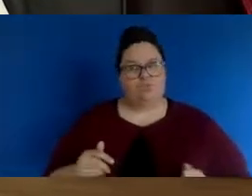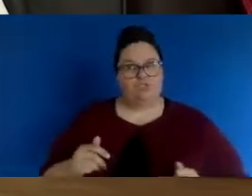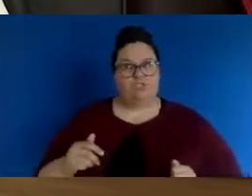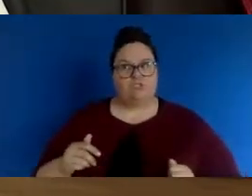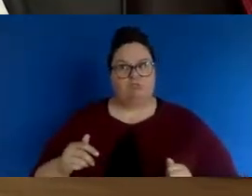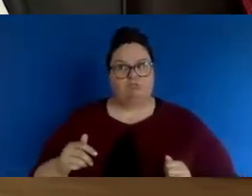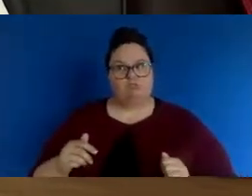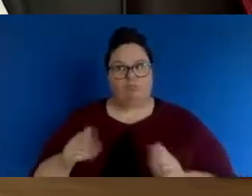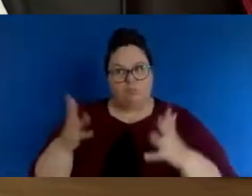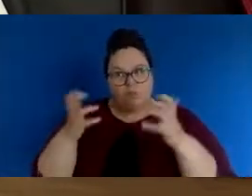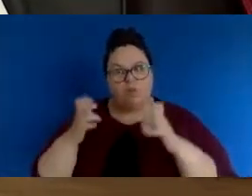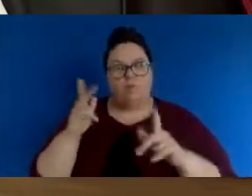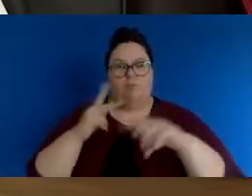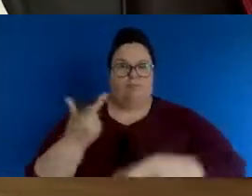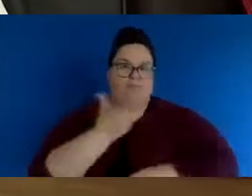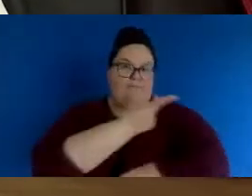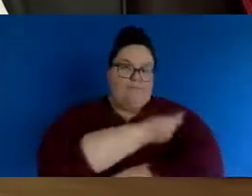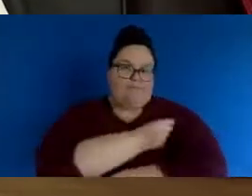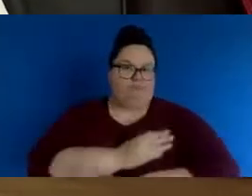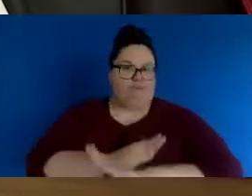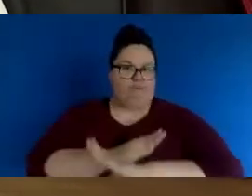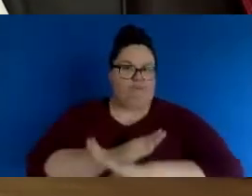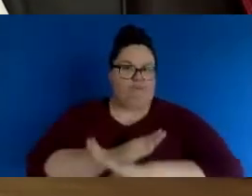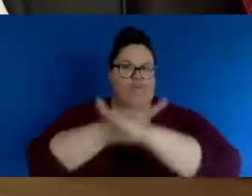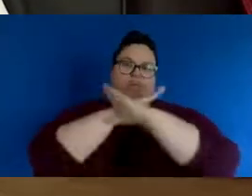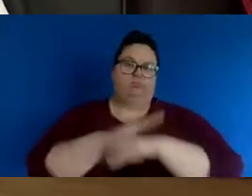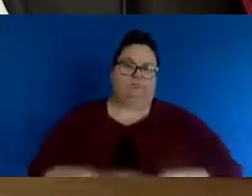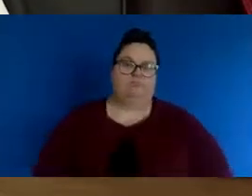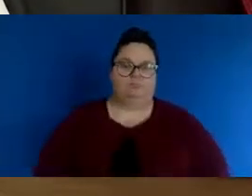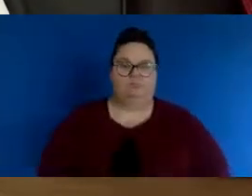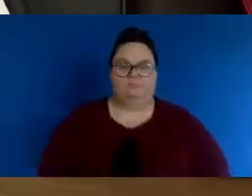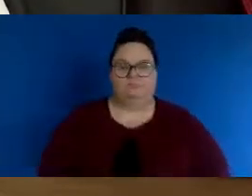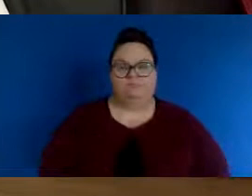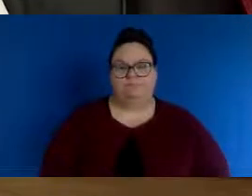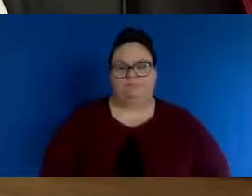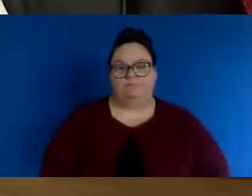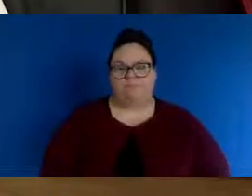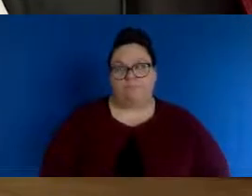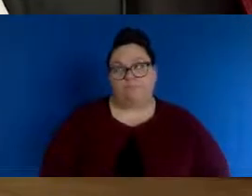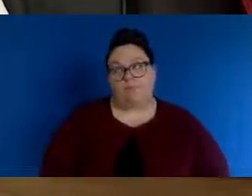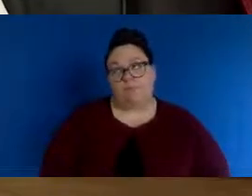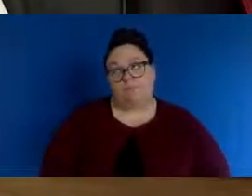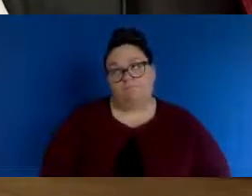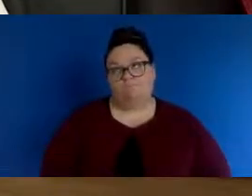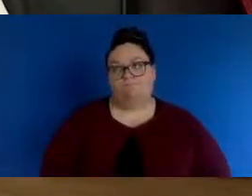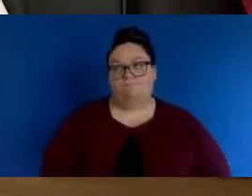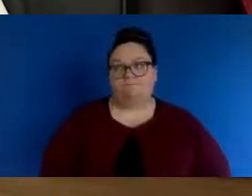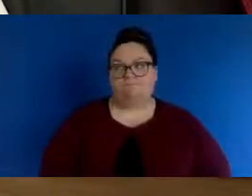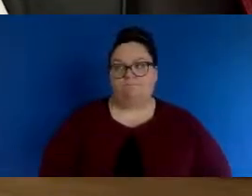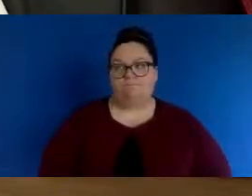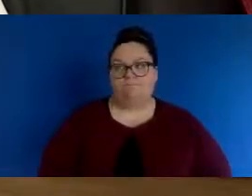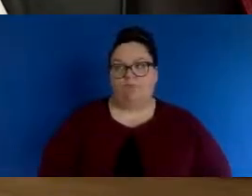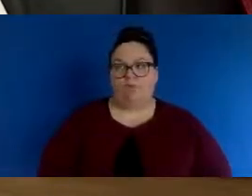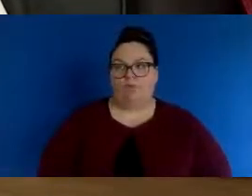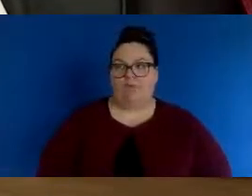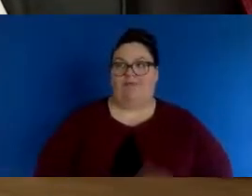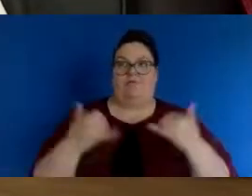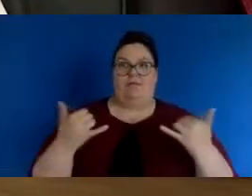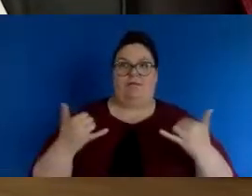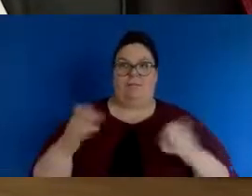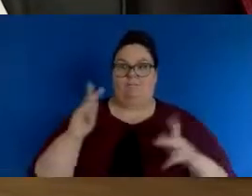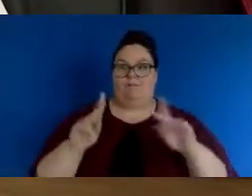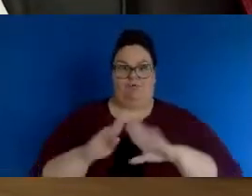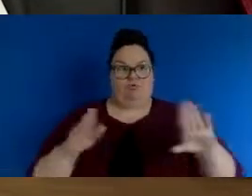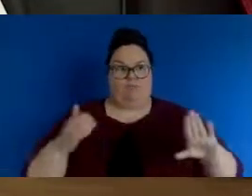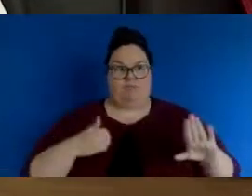to vaccinate our population and get as many people vaccinated with 2 doses as possible. We have opened up to the rest of Canada at this point, so people